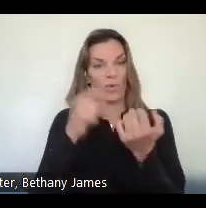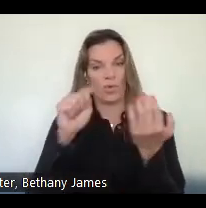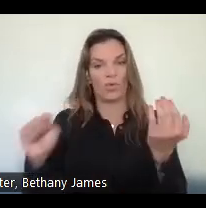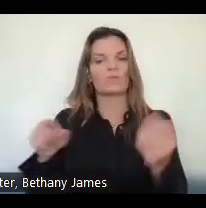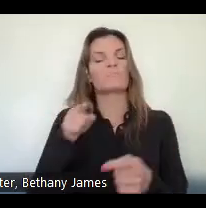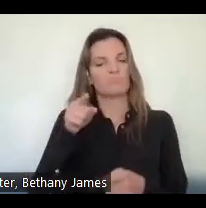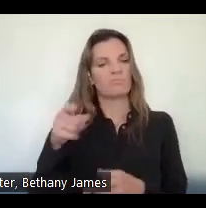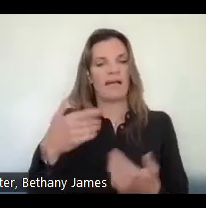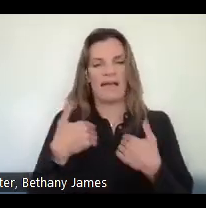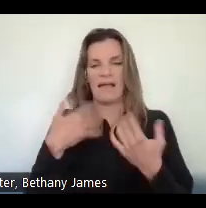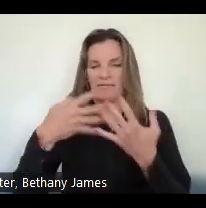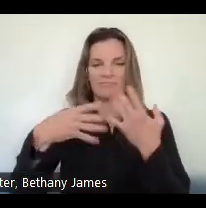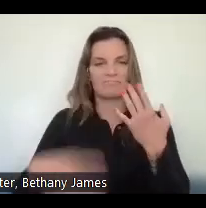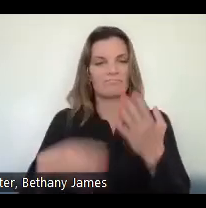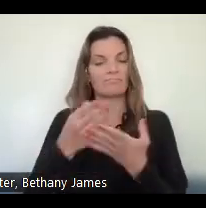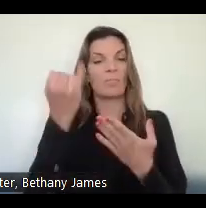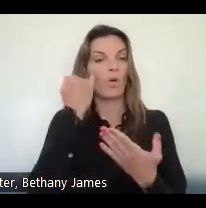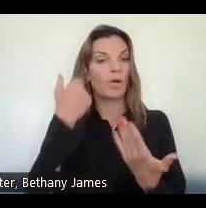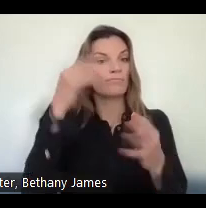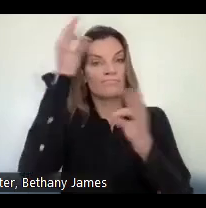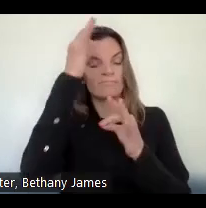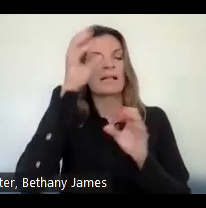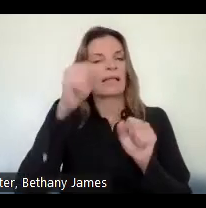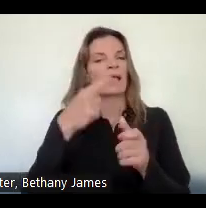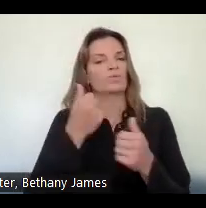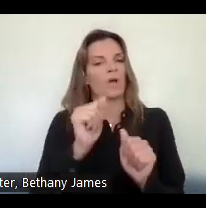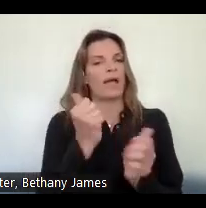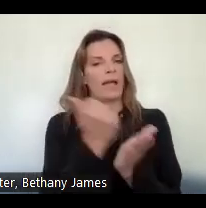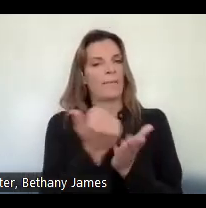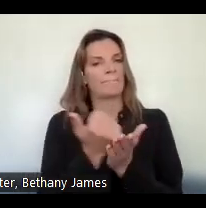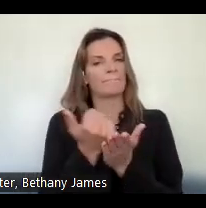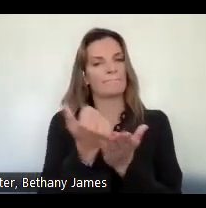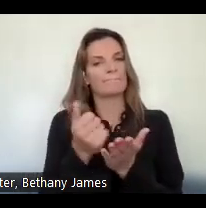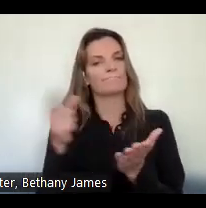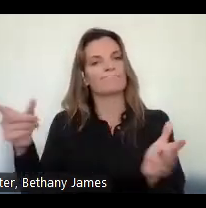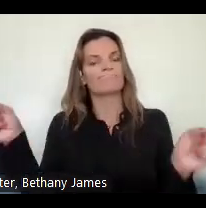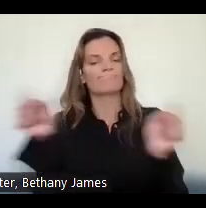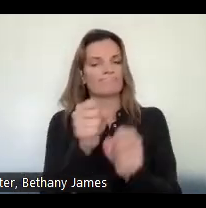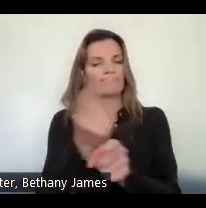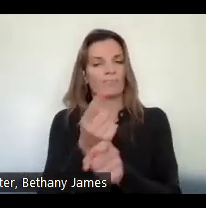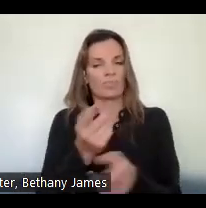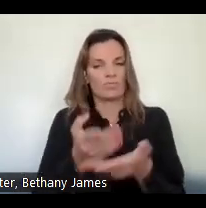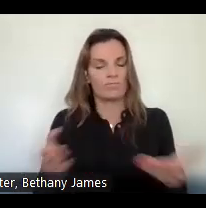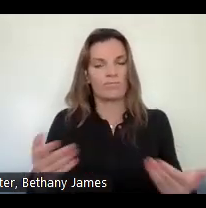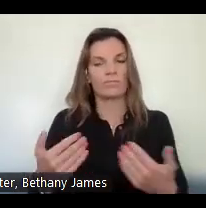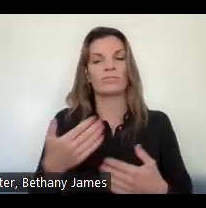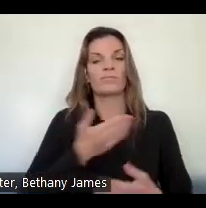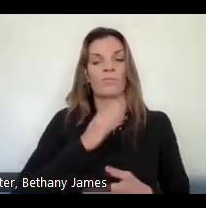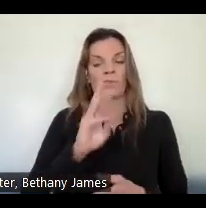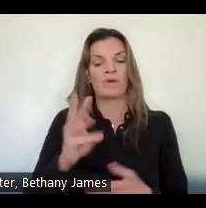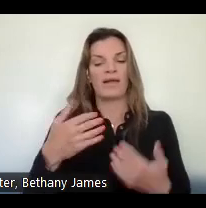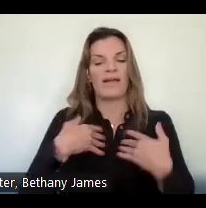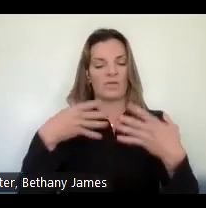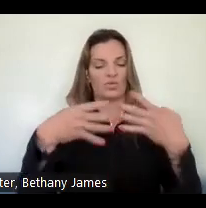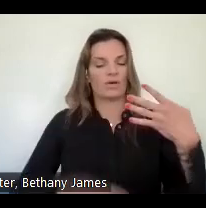always happy to do some research and find new resources. We have a directory on our website where individuals